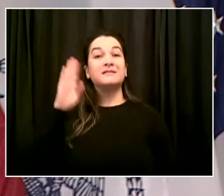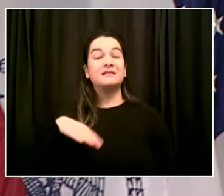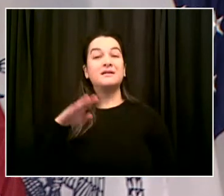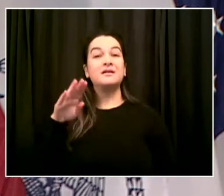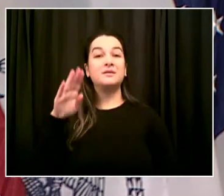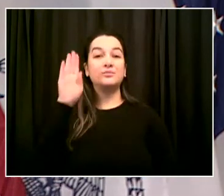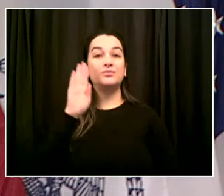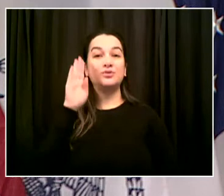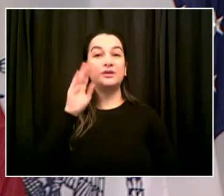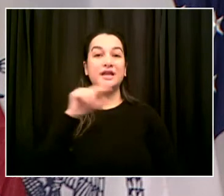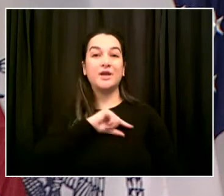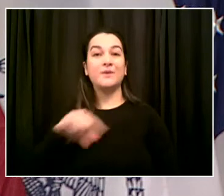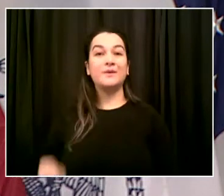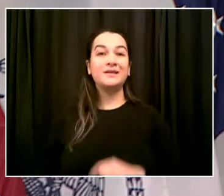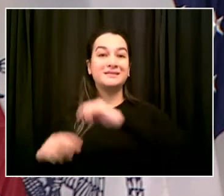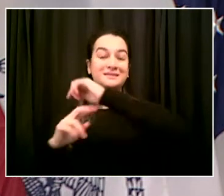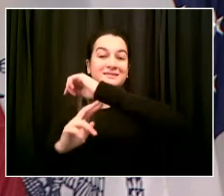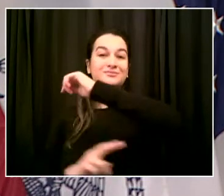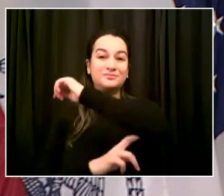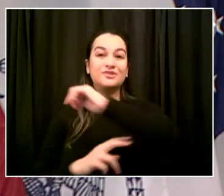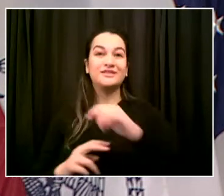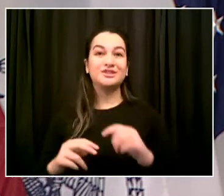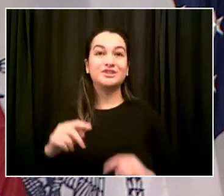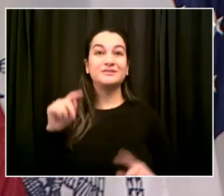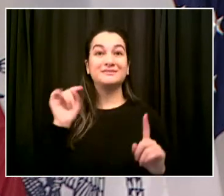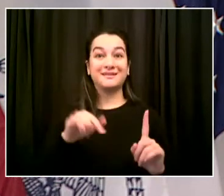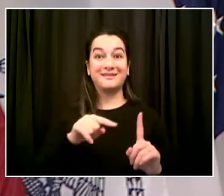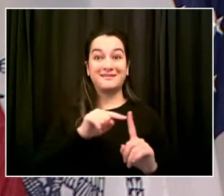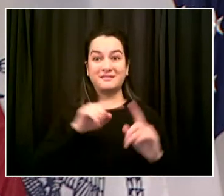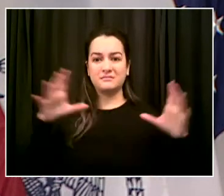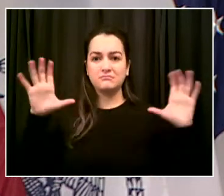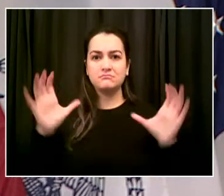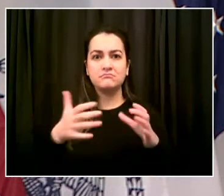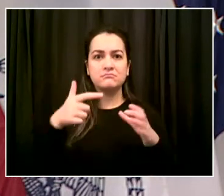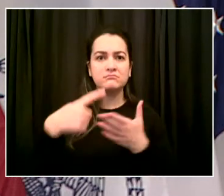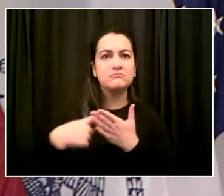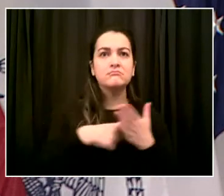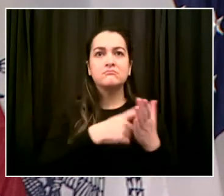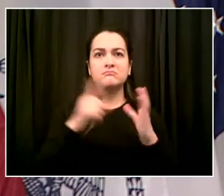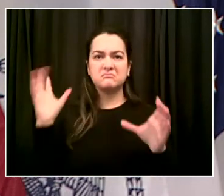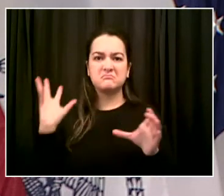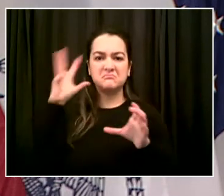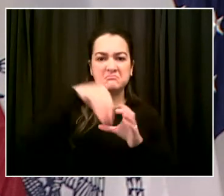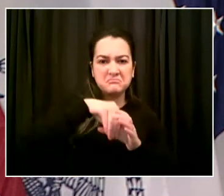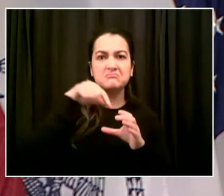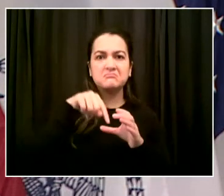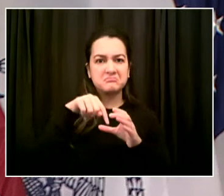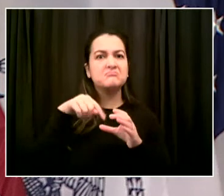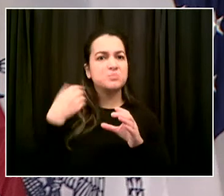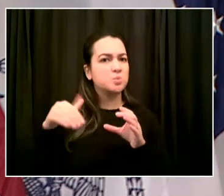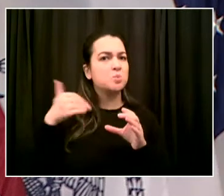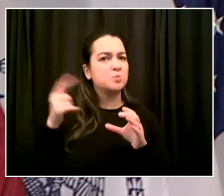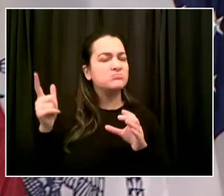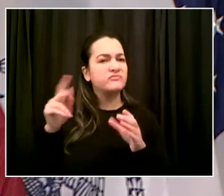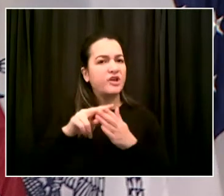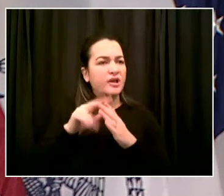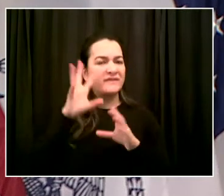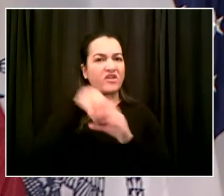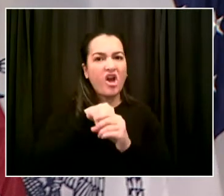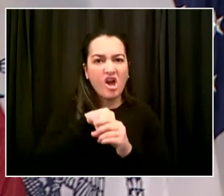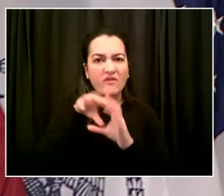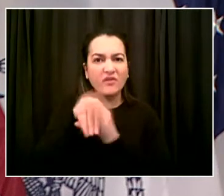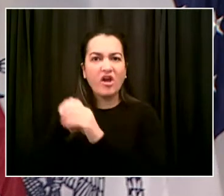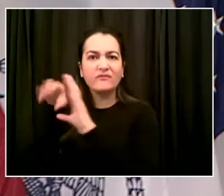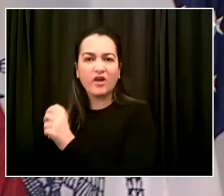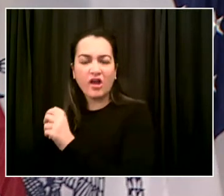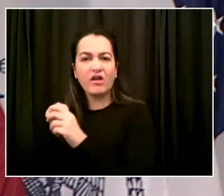to consider the situation differently. We had to think of a new approach, not the way we did things in the past. And that's, of course, 100%